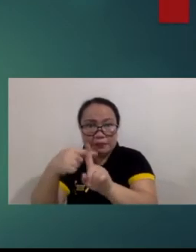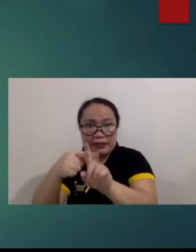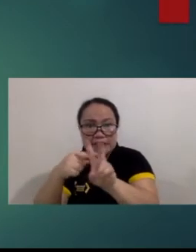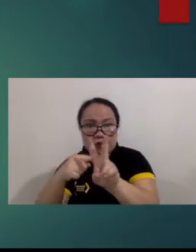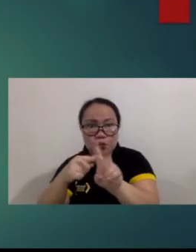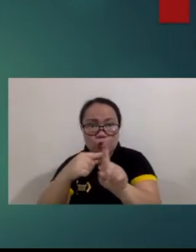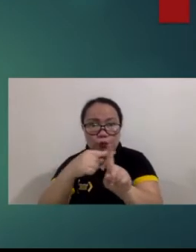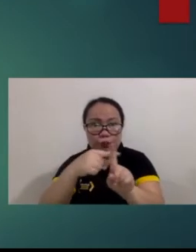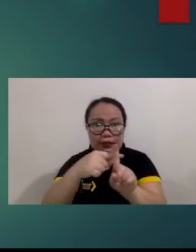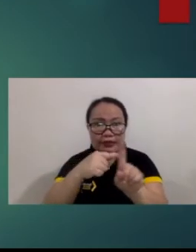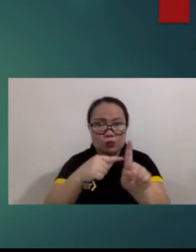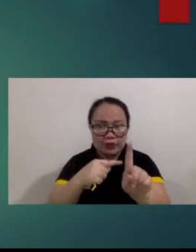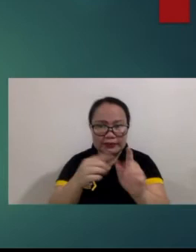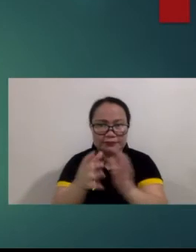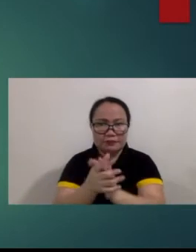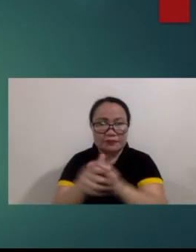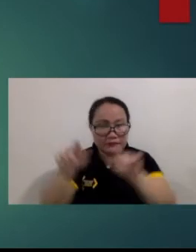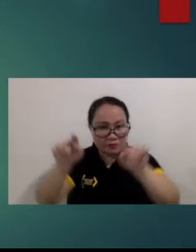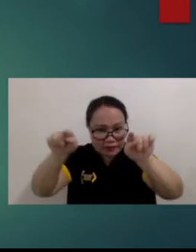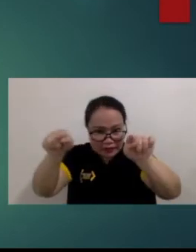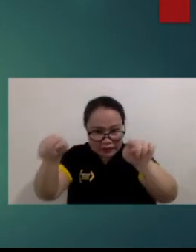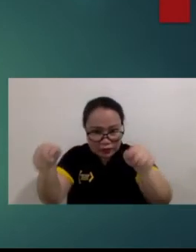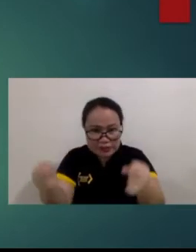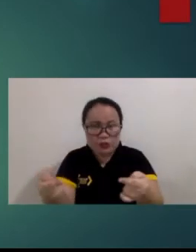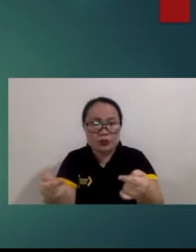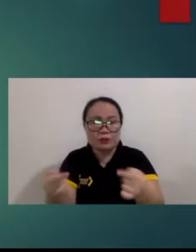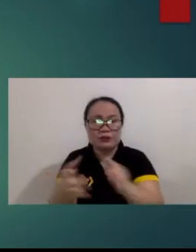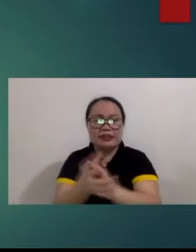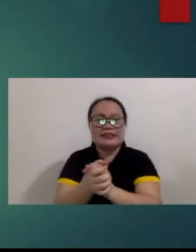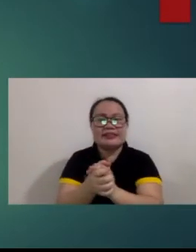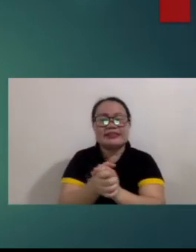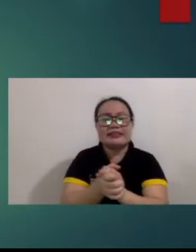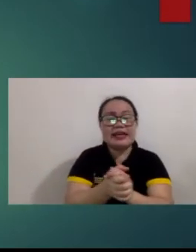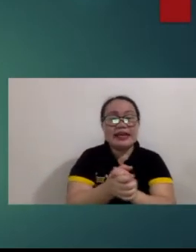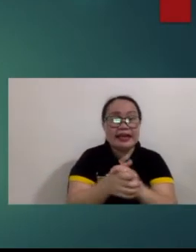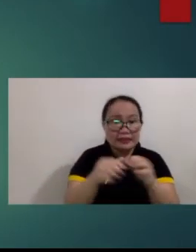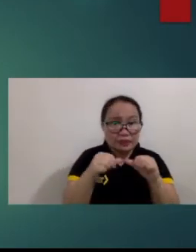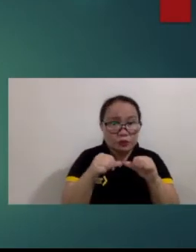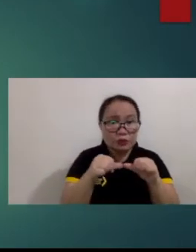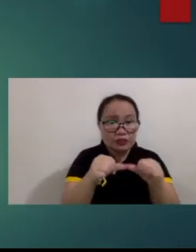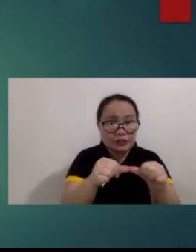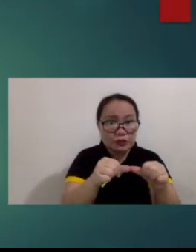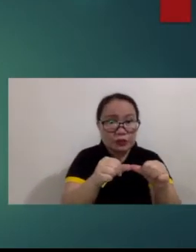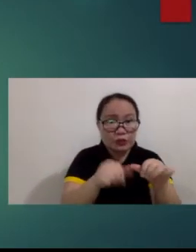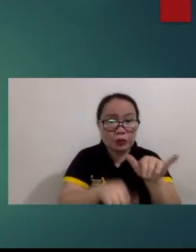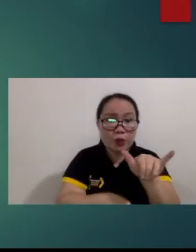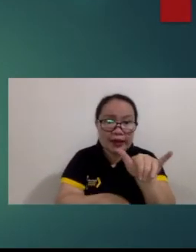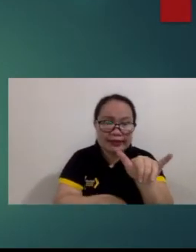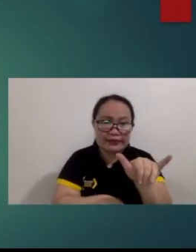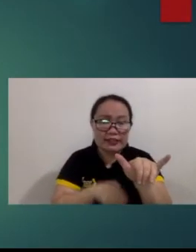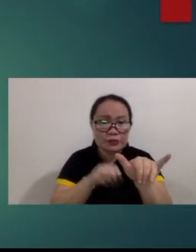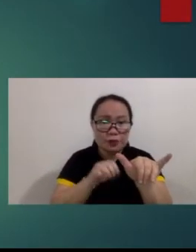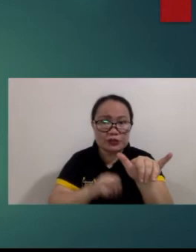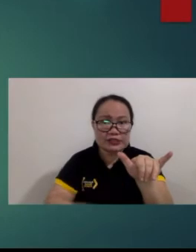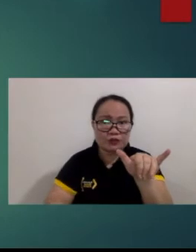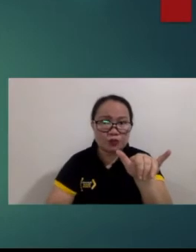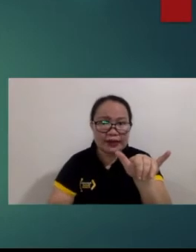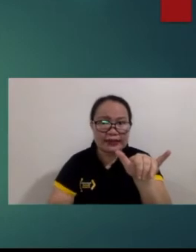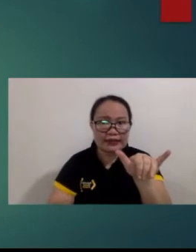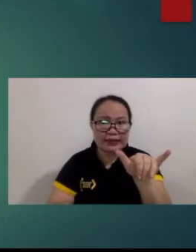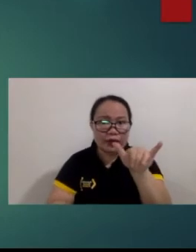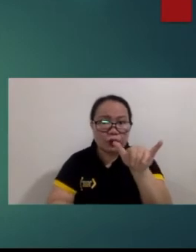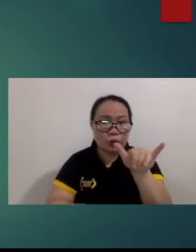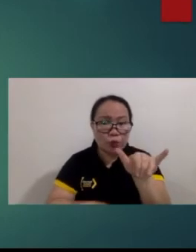1 plus 2 plus 1. Enclose this with the parenthesis, and then we'll continue with y, the exponents of